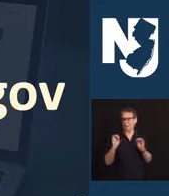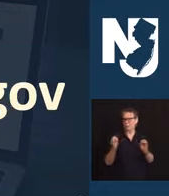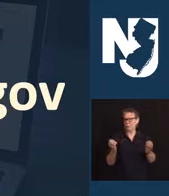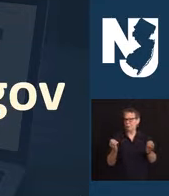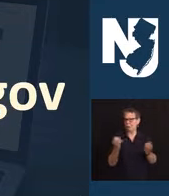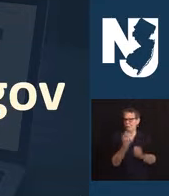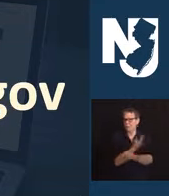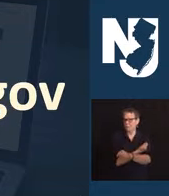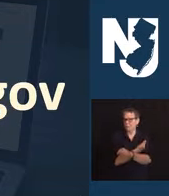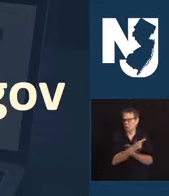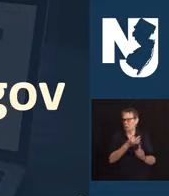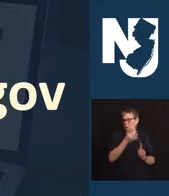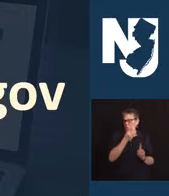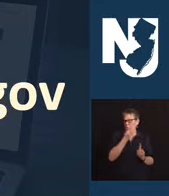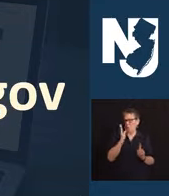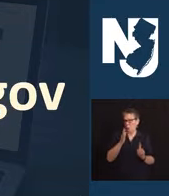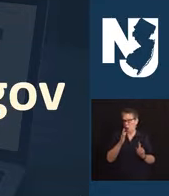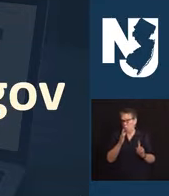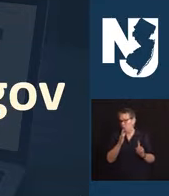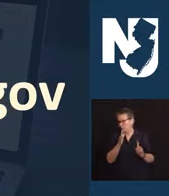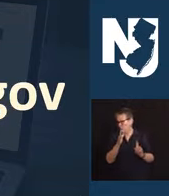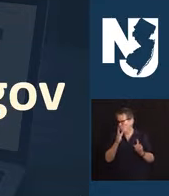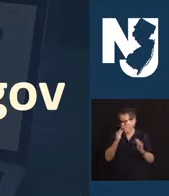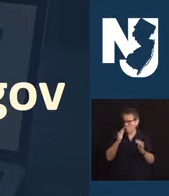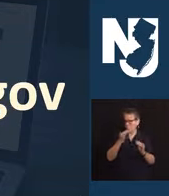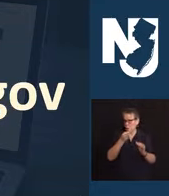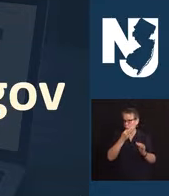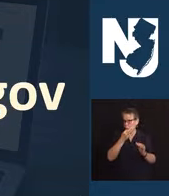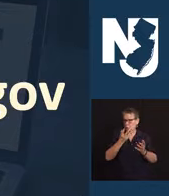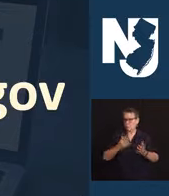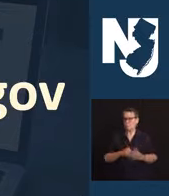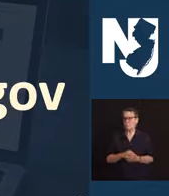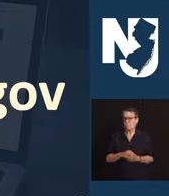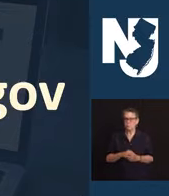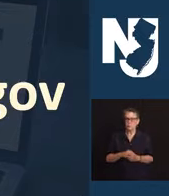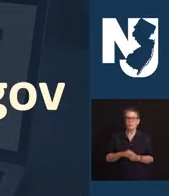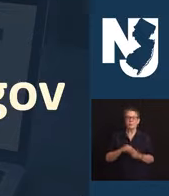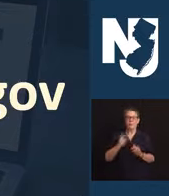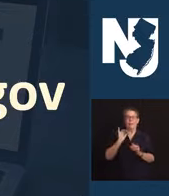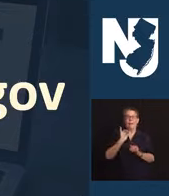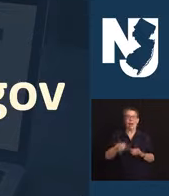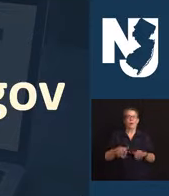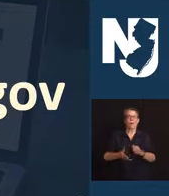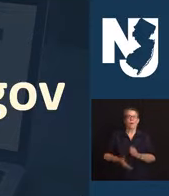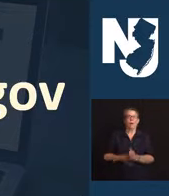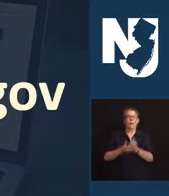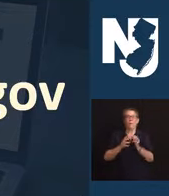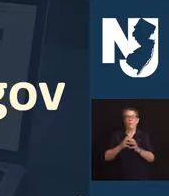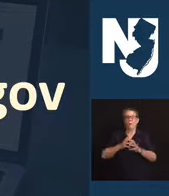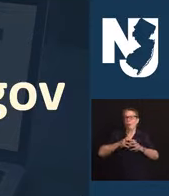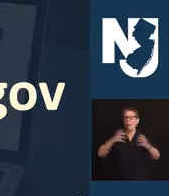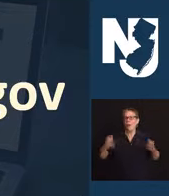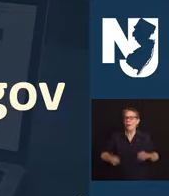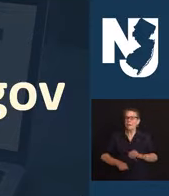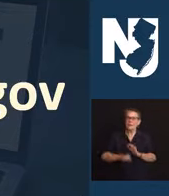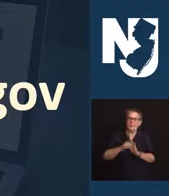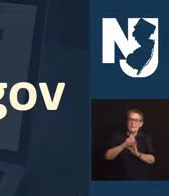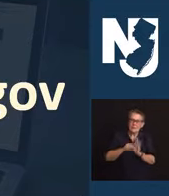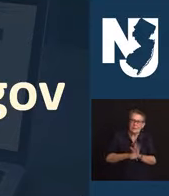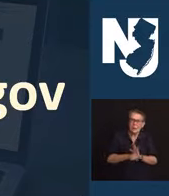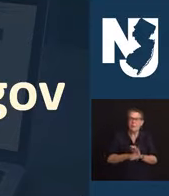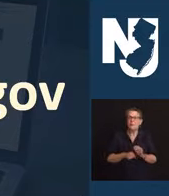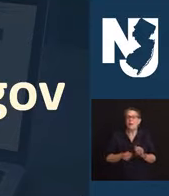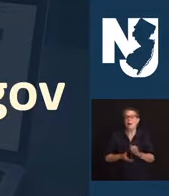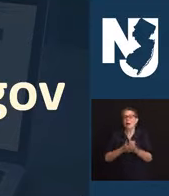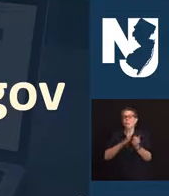This approval would be a big step for the health, not just of our state broadly, but in particular of our school